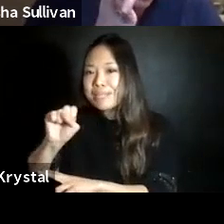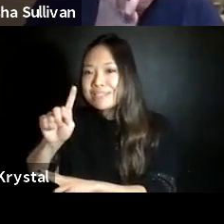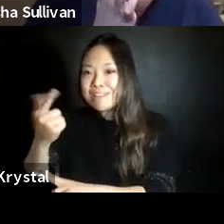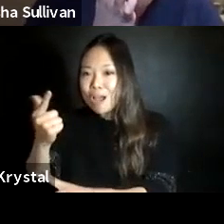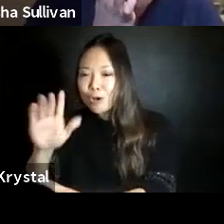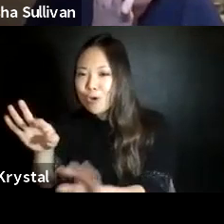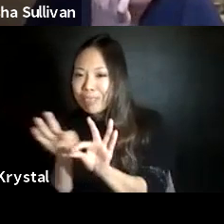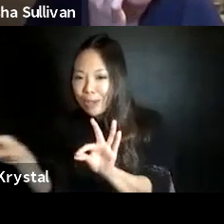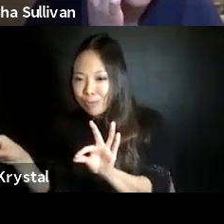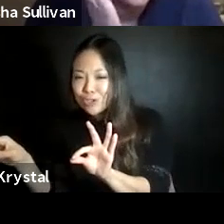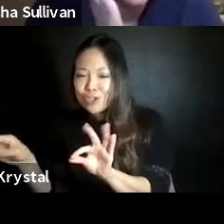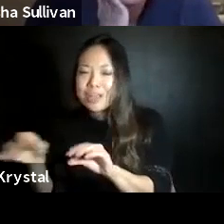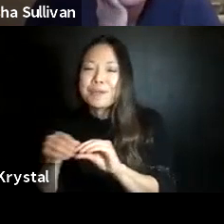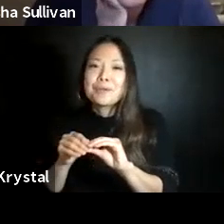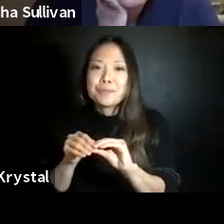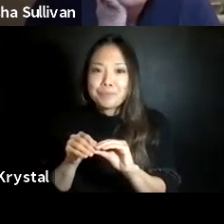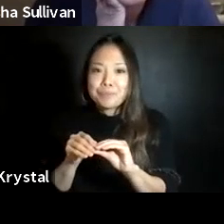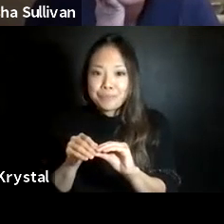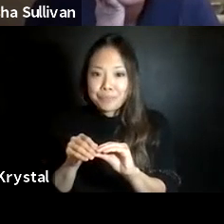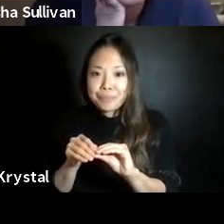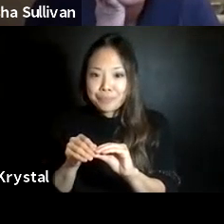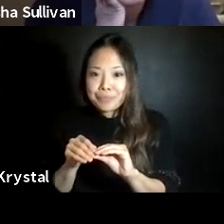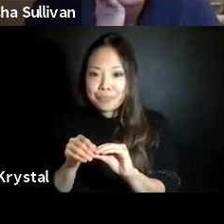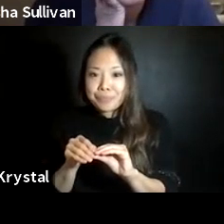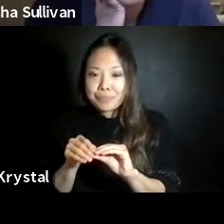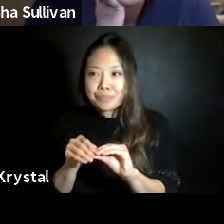the easiest way, I know that it would be for me, I